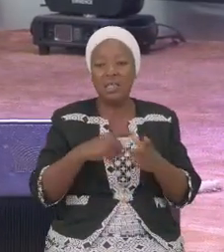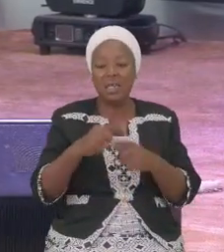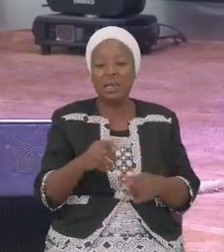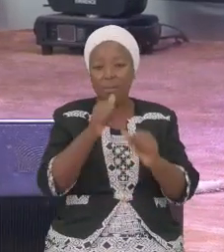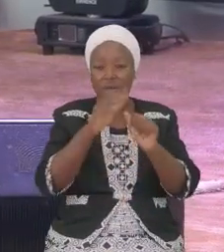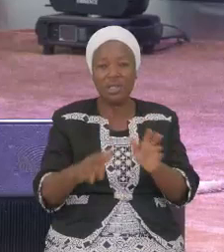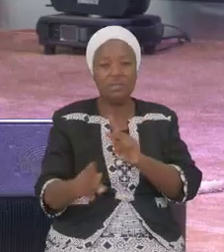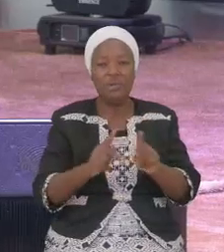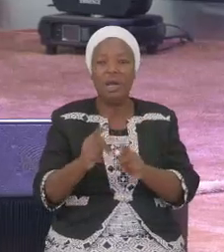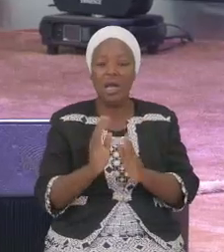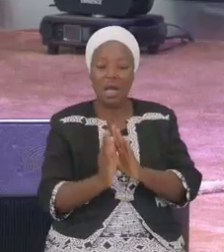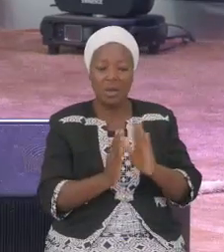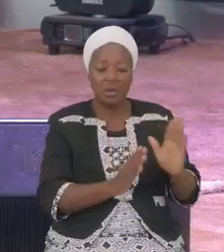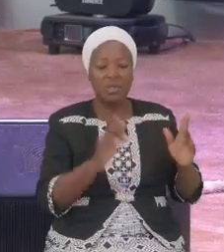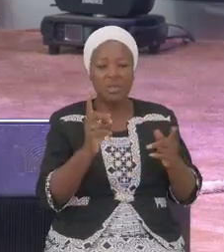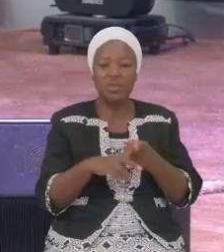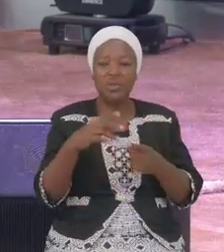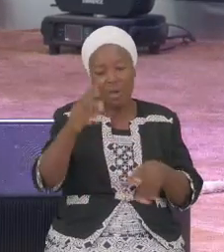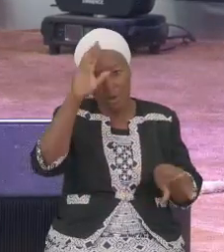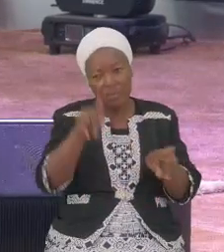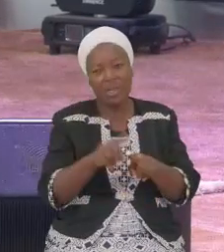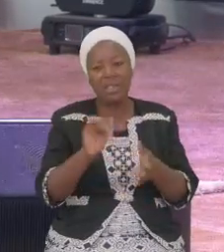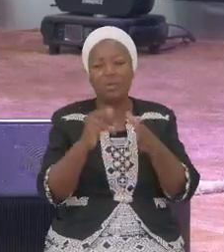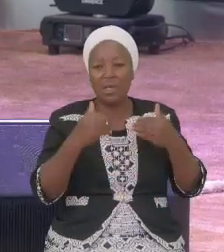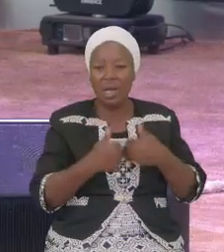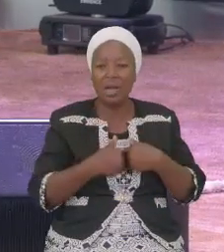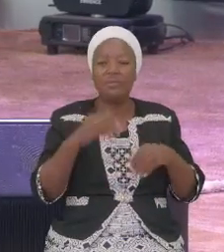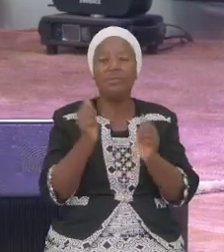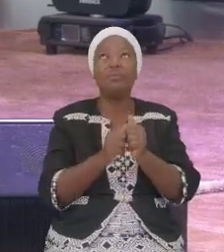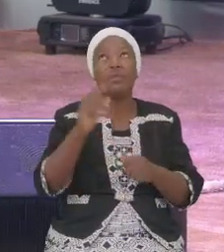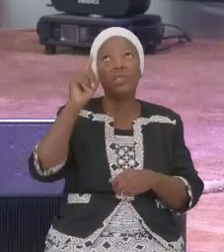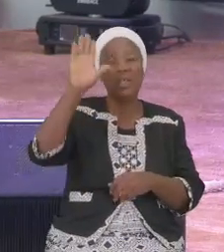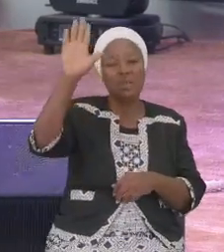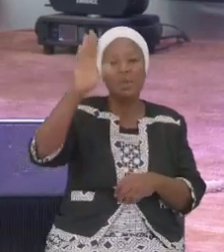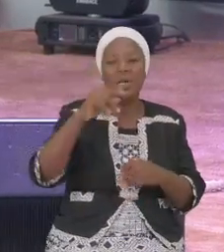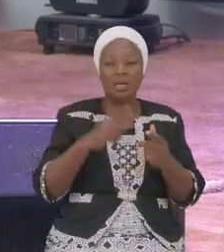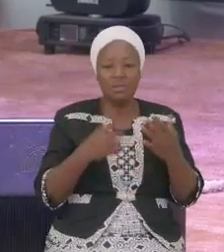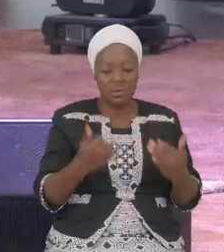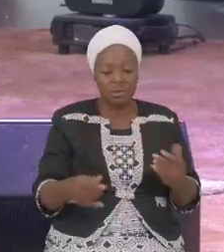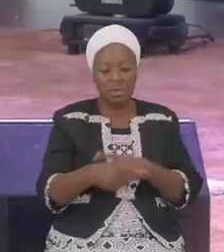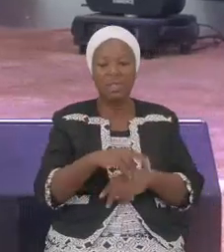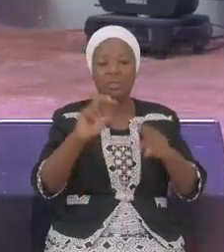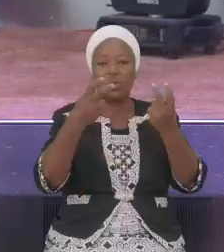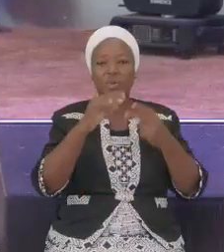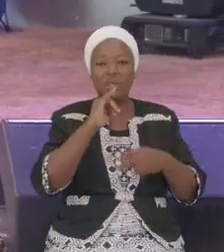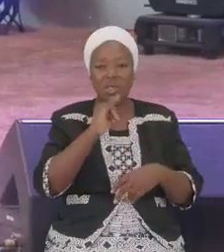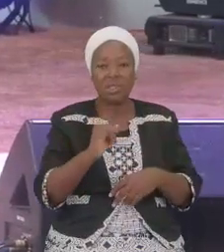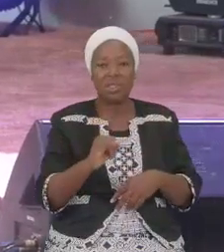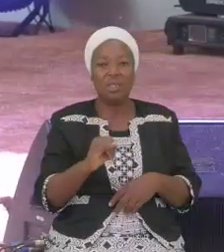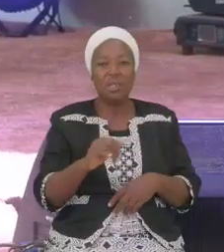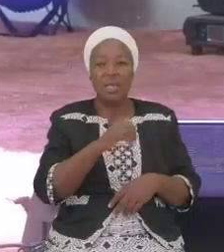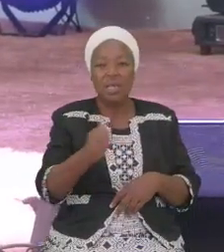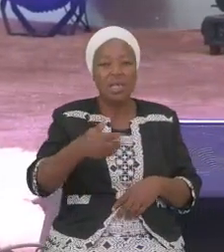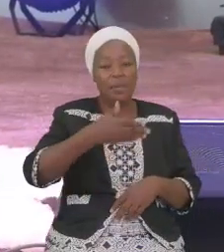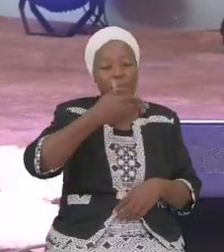people according to the covenant we have with him. Today I'm talking to you on a